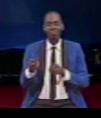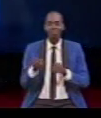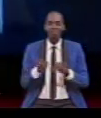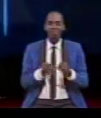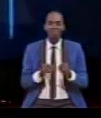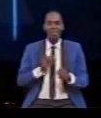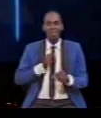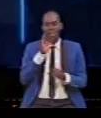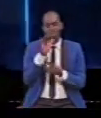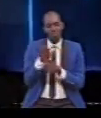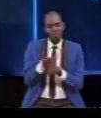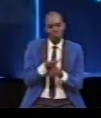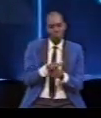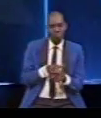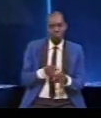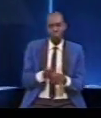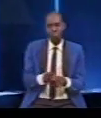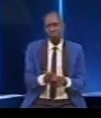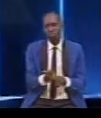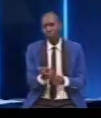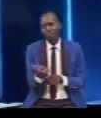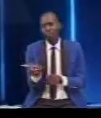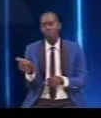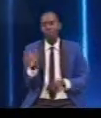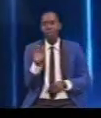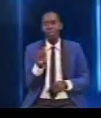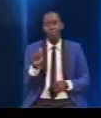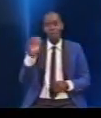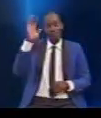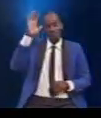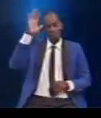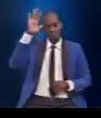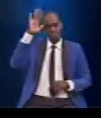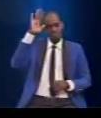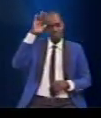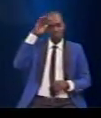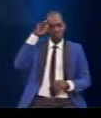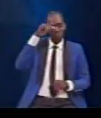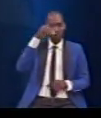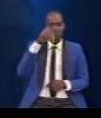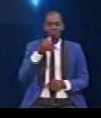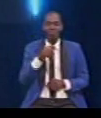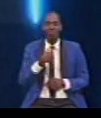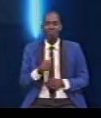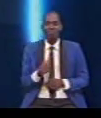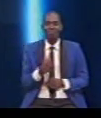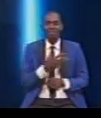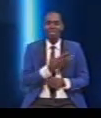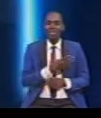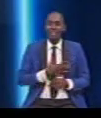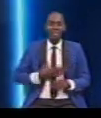slowly drifting, a vagabond.